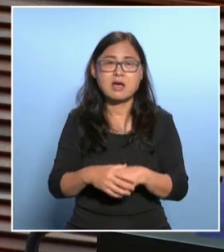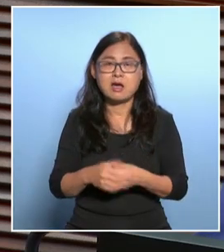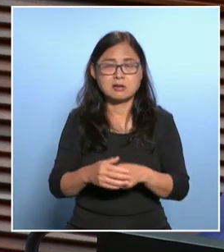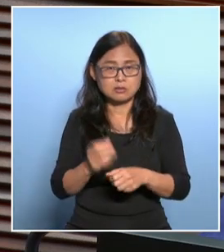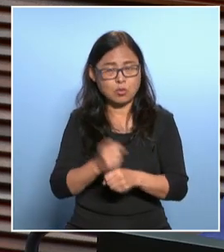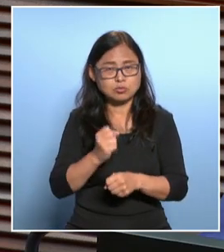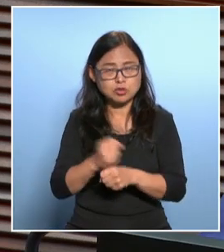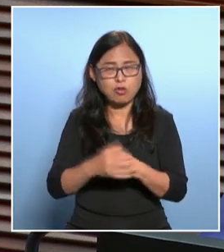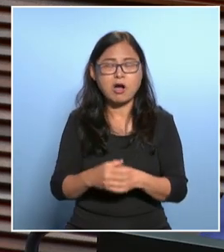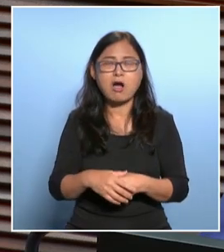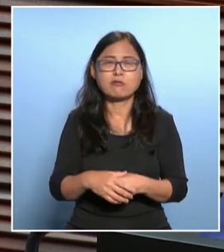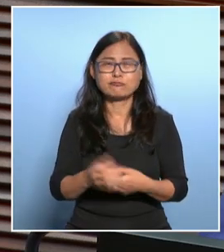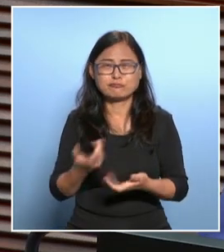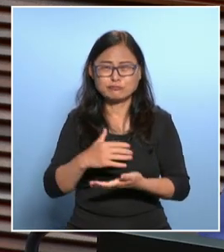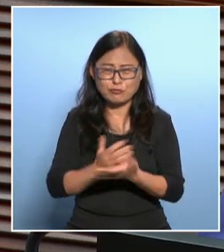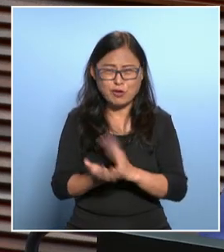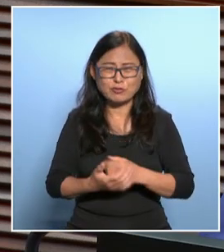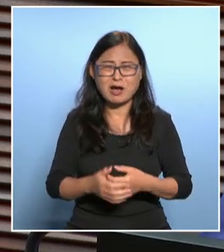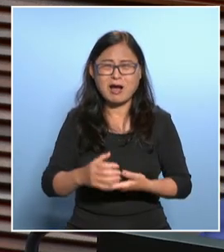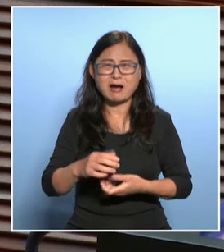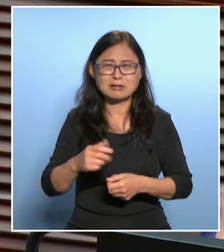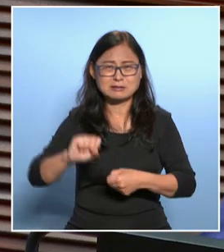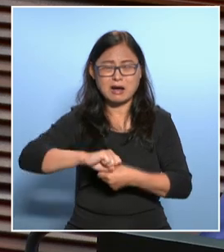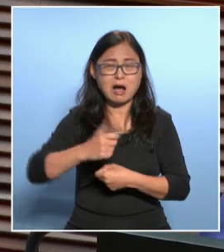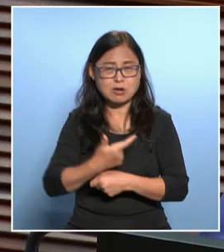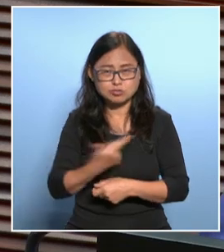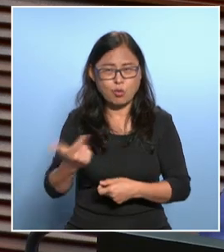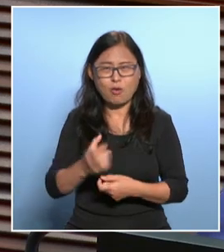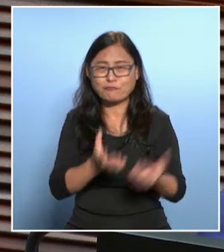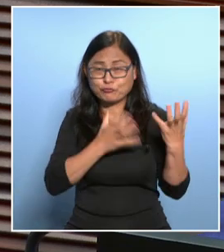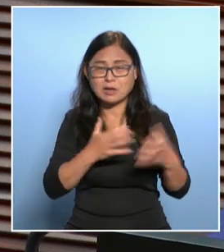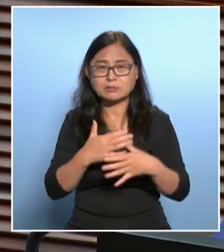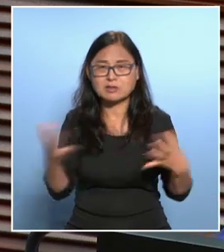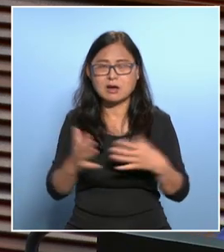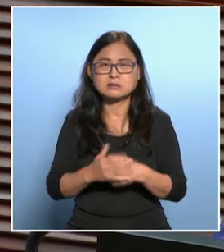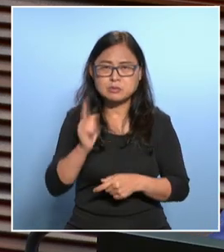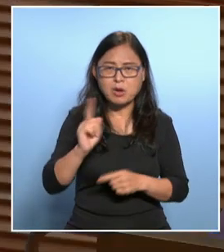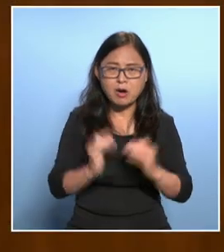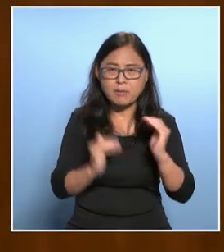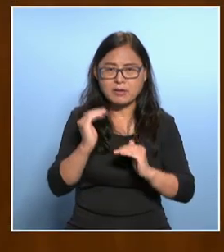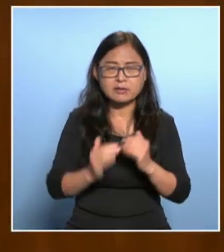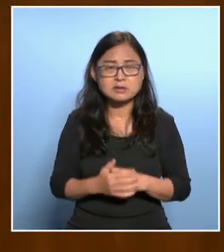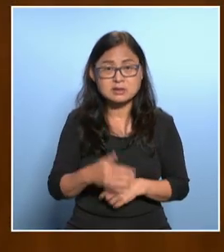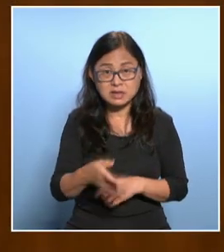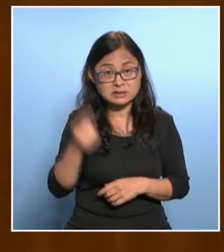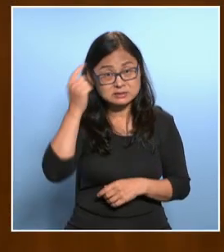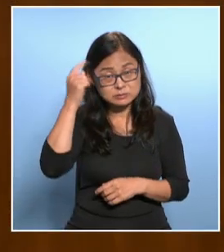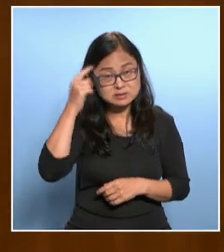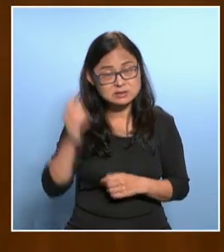and hinders the carrying out of their daily jobs. So how are we going to strike a balance there?